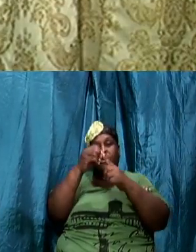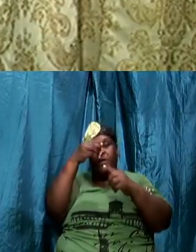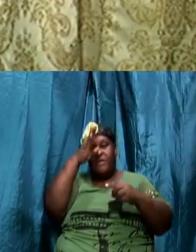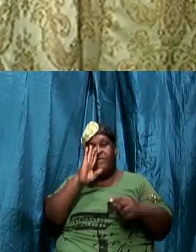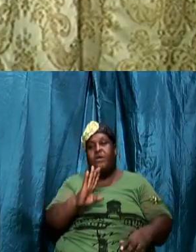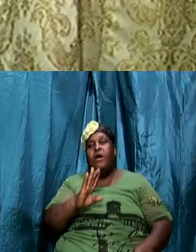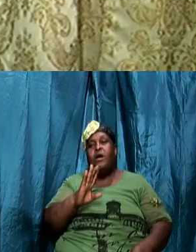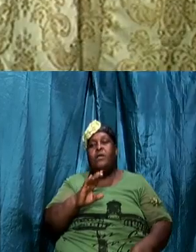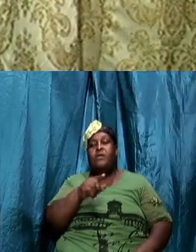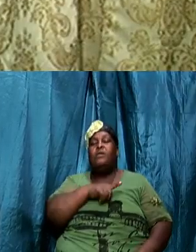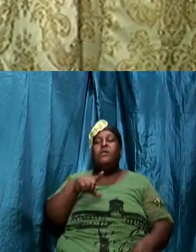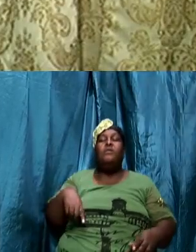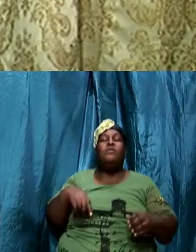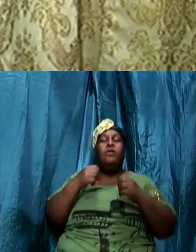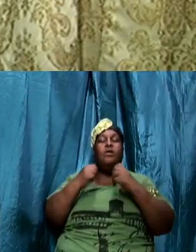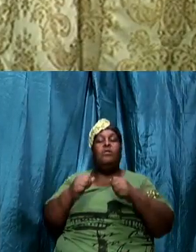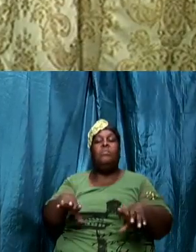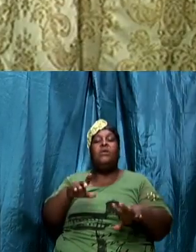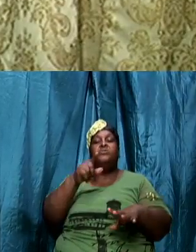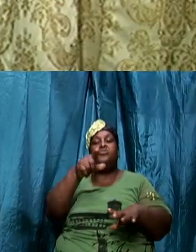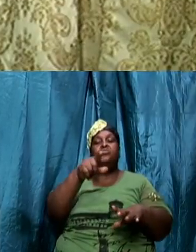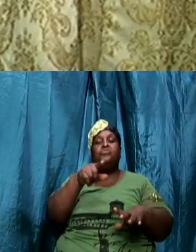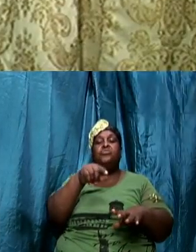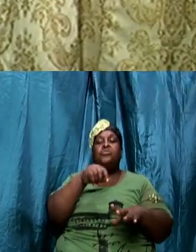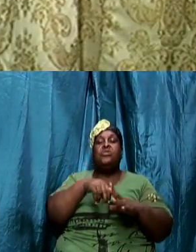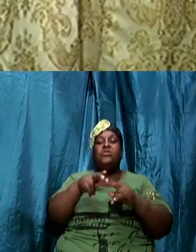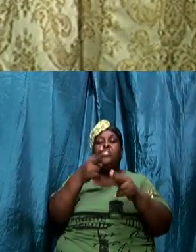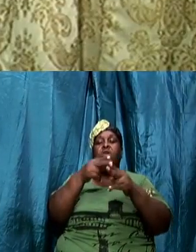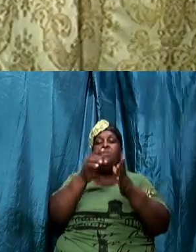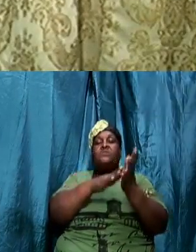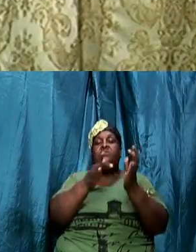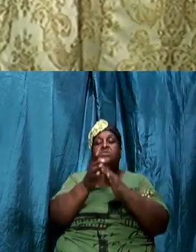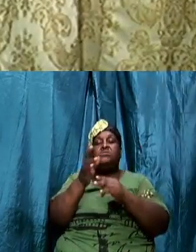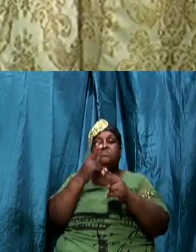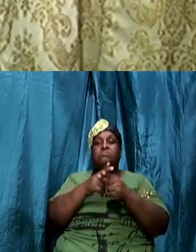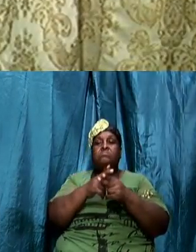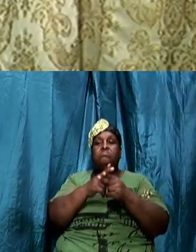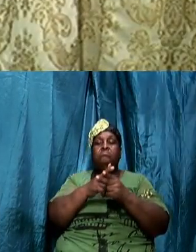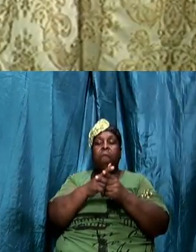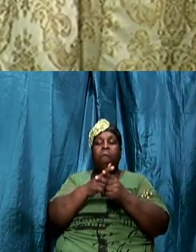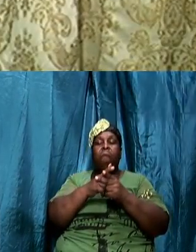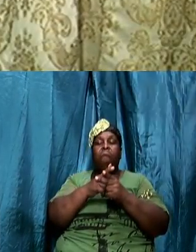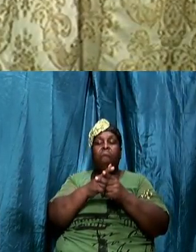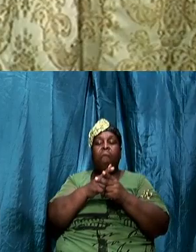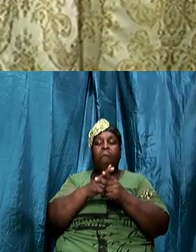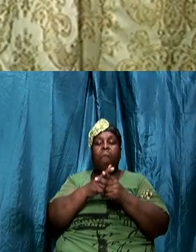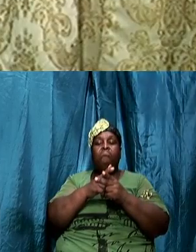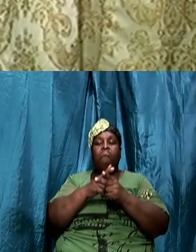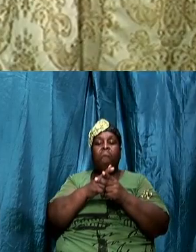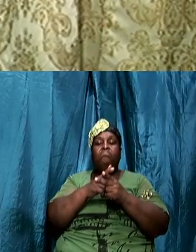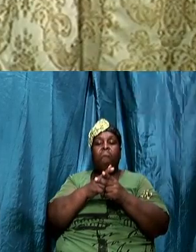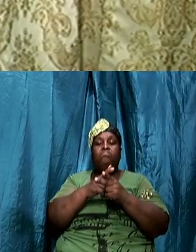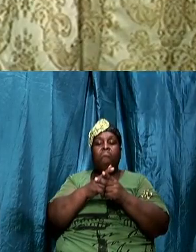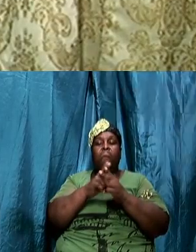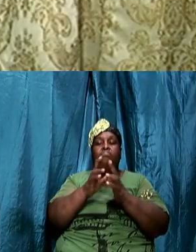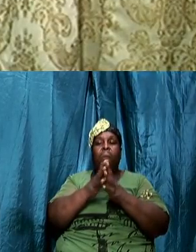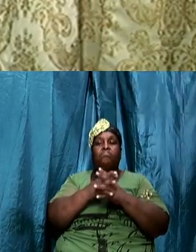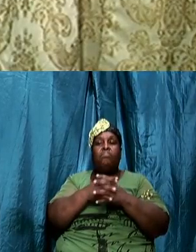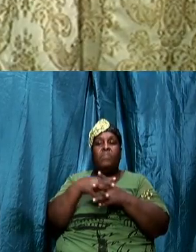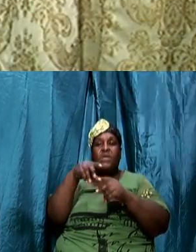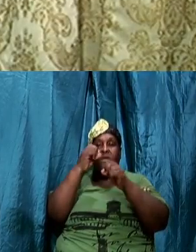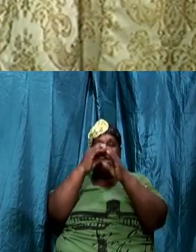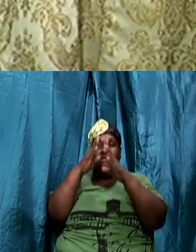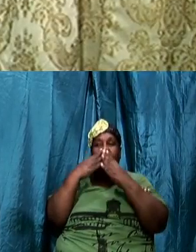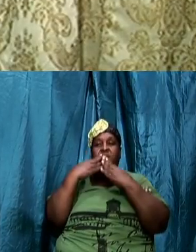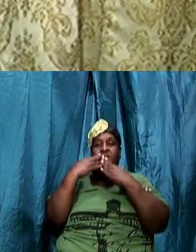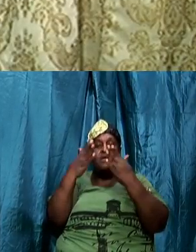word. The Lord bless you in the name of the Lord Jesus. Can we bow our heads at this time as we pray? Father, we